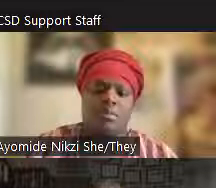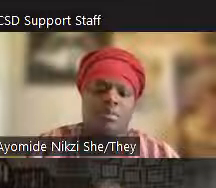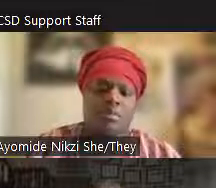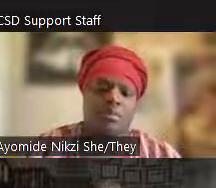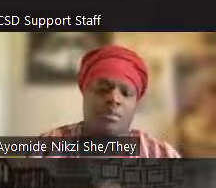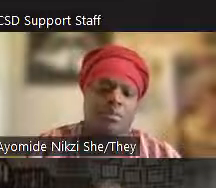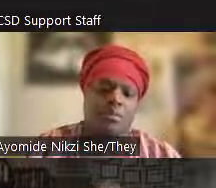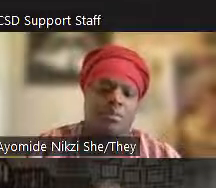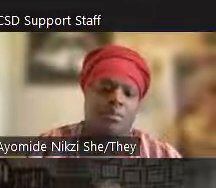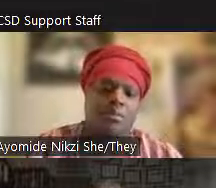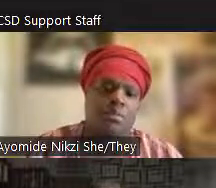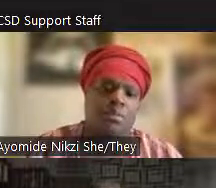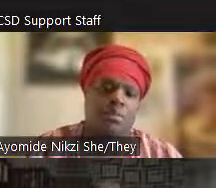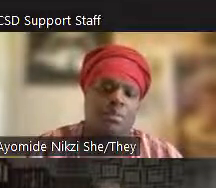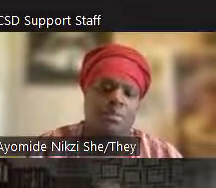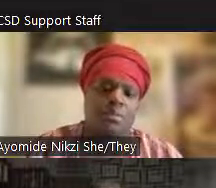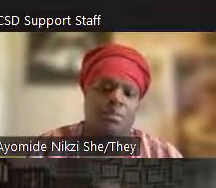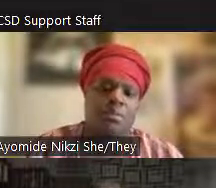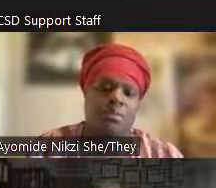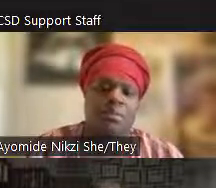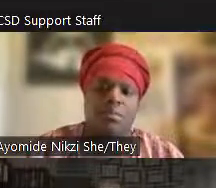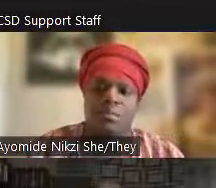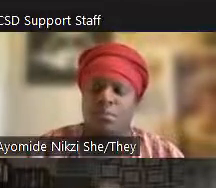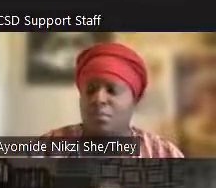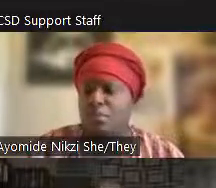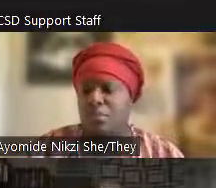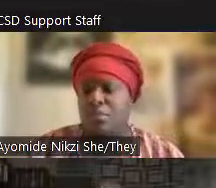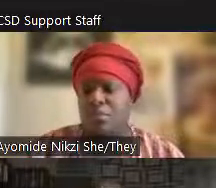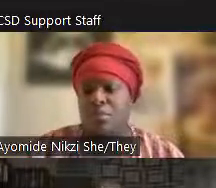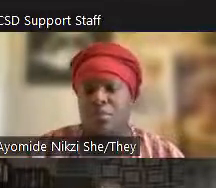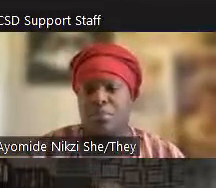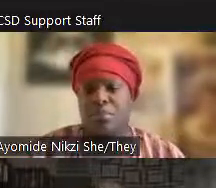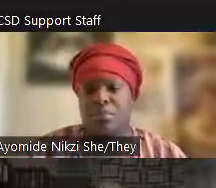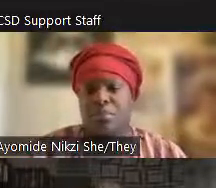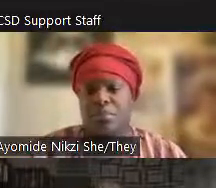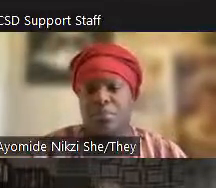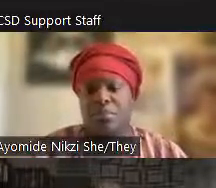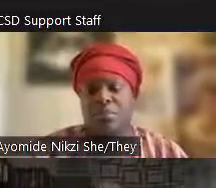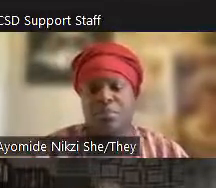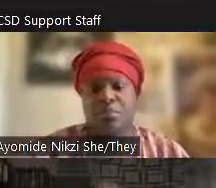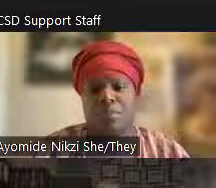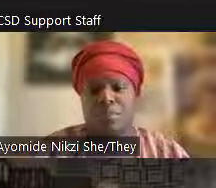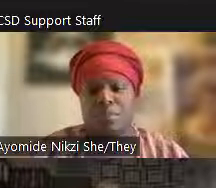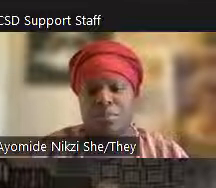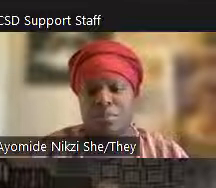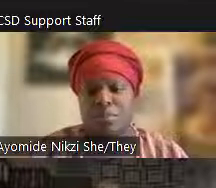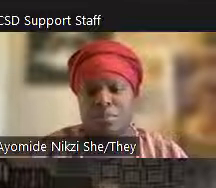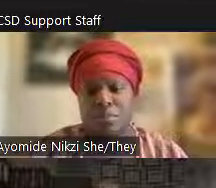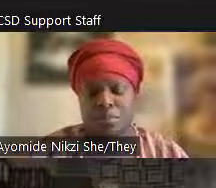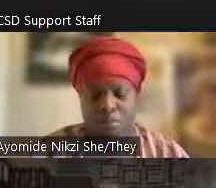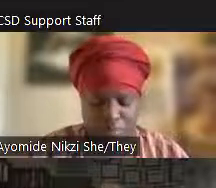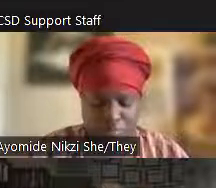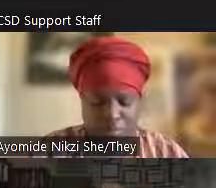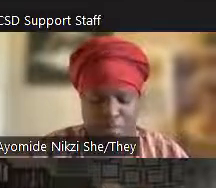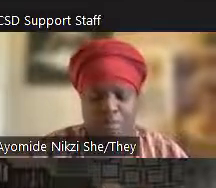We honor those who have stewarded this land throughout the generations, and we pay our personal respects to their elders, both past